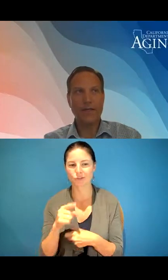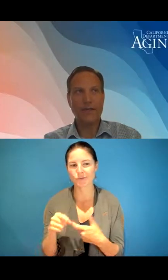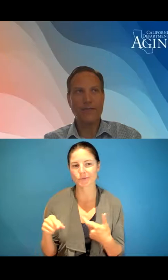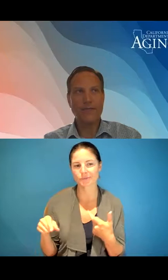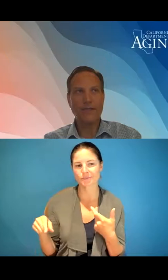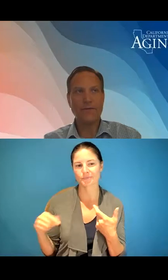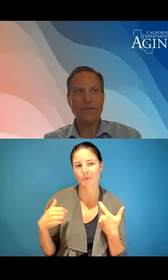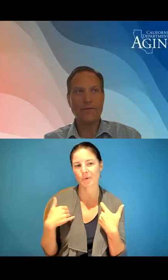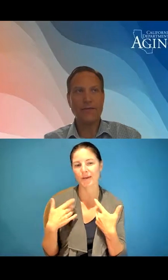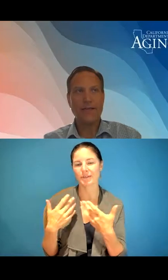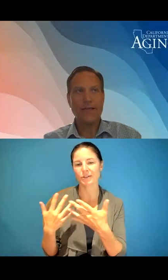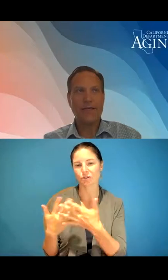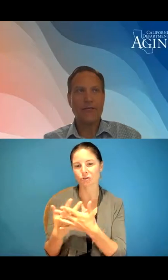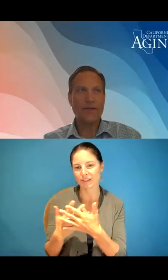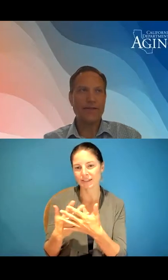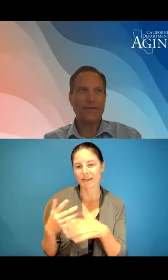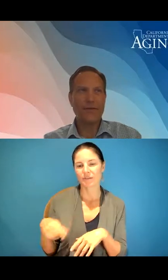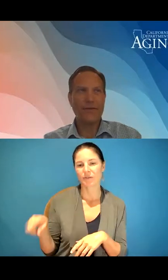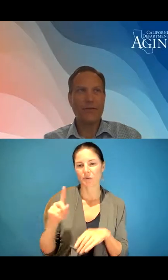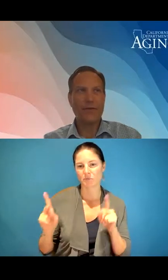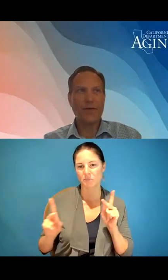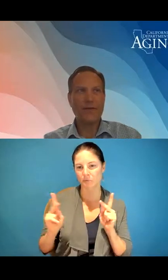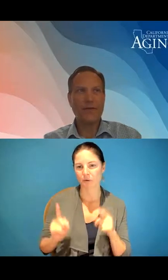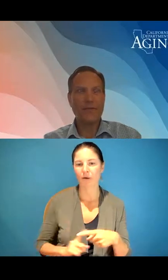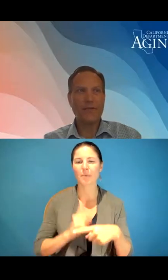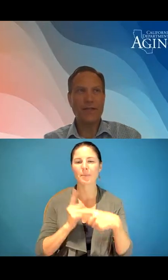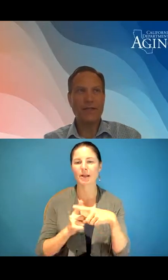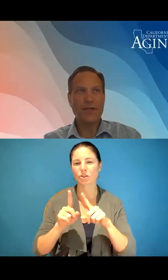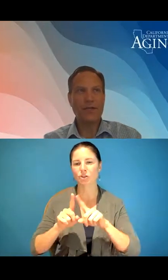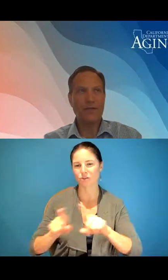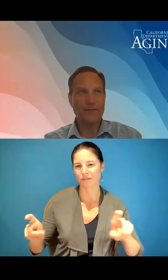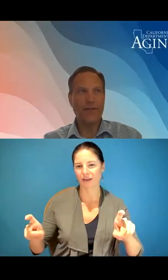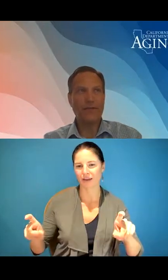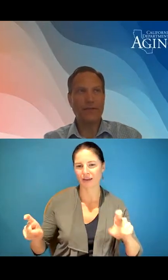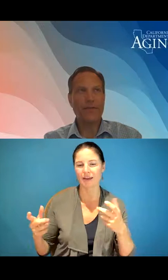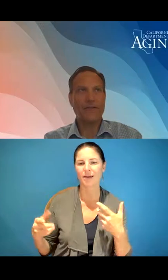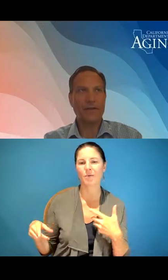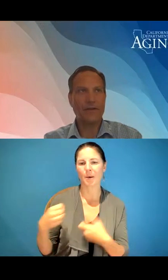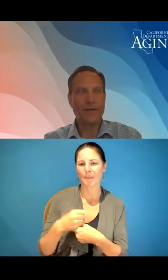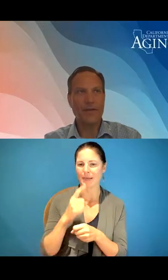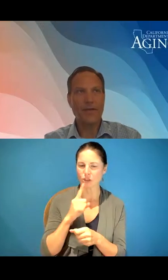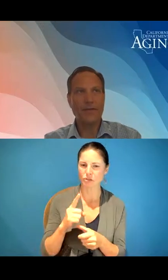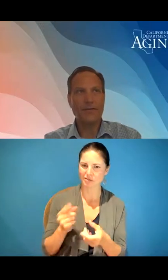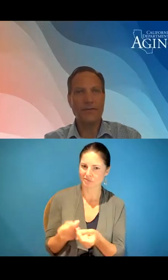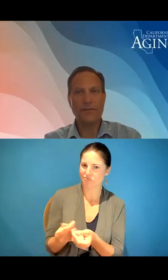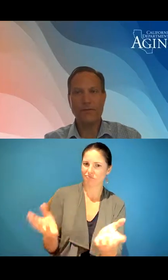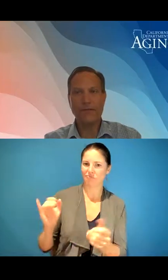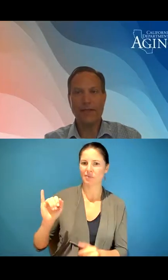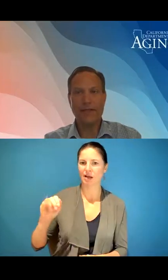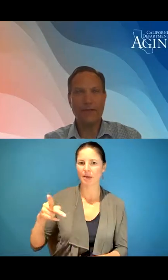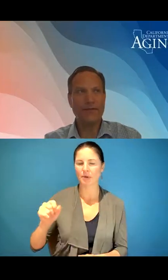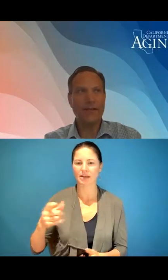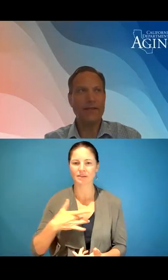the individuals, as well as surveys that we're asking them to take to measure the effectiveness of the iPads in terms